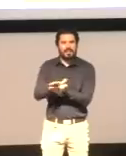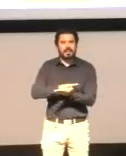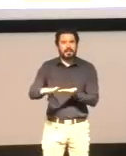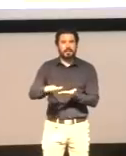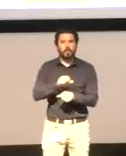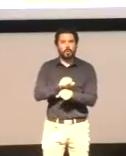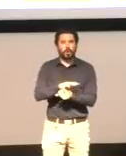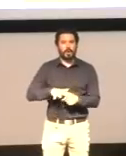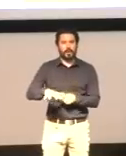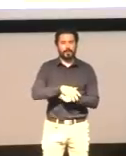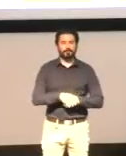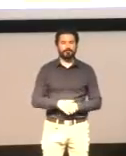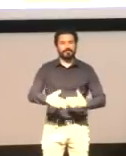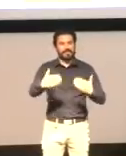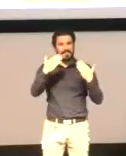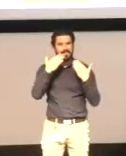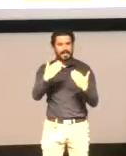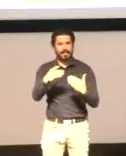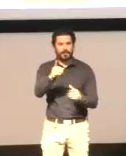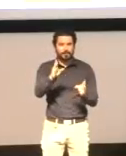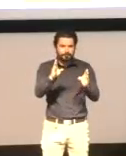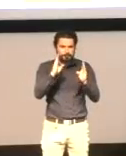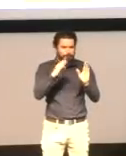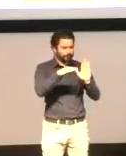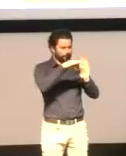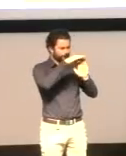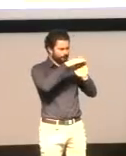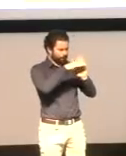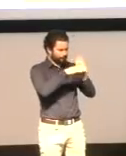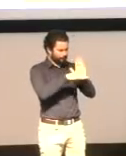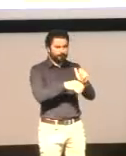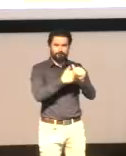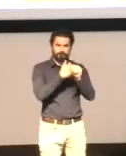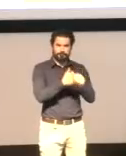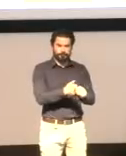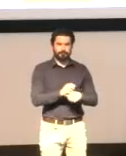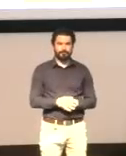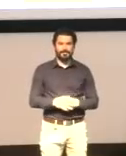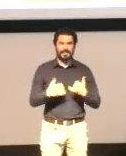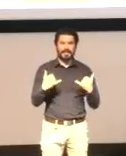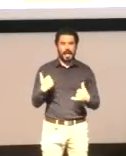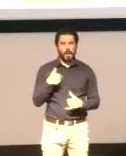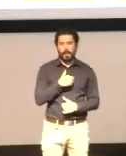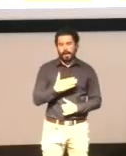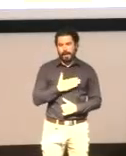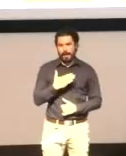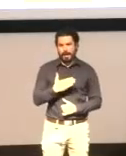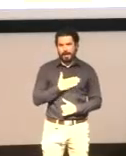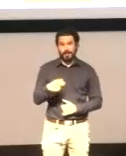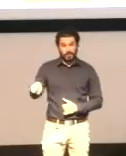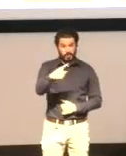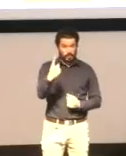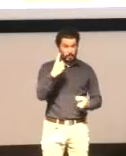So thank you for your attention to all of these guiding principles. And we're happy to answer any questions you have regarding